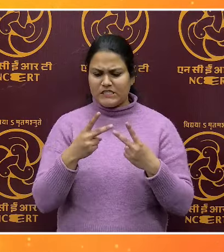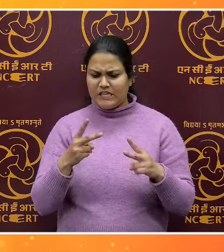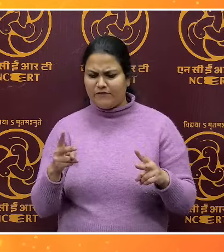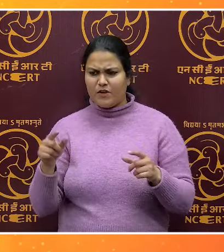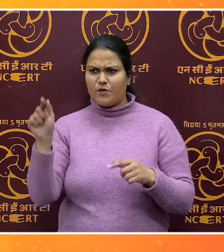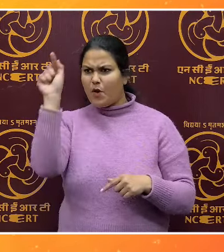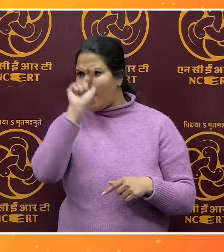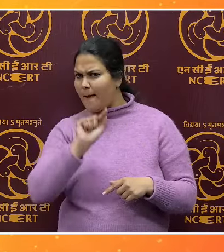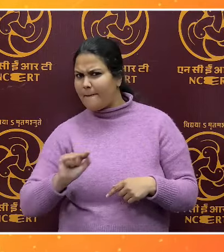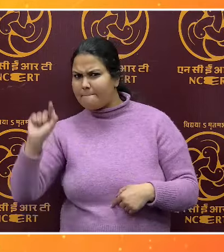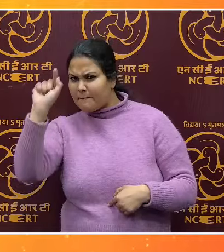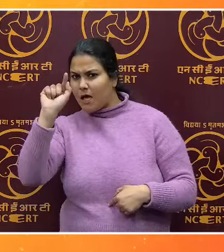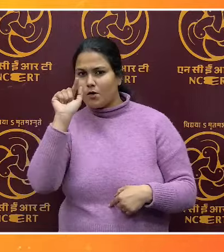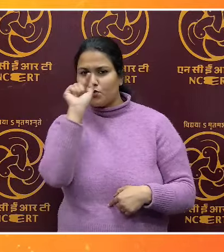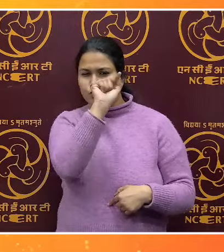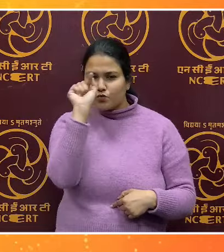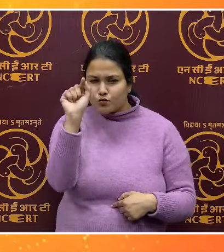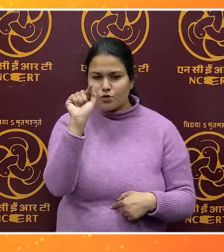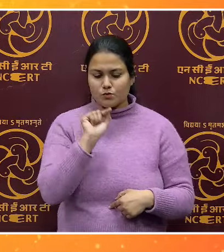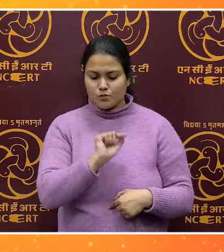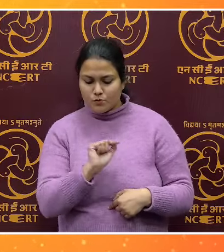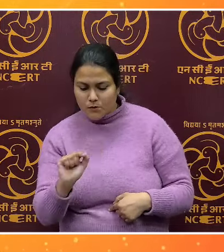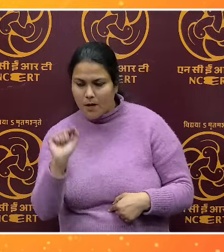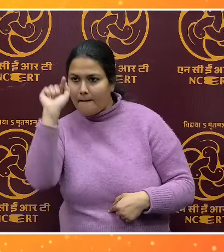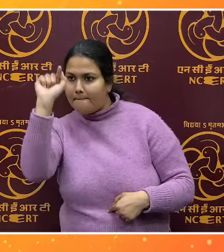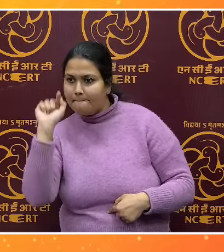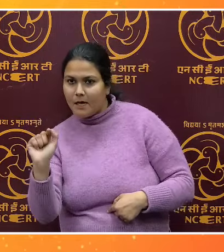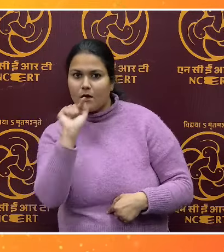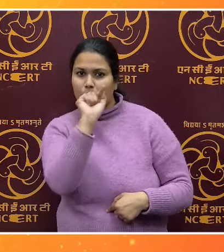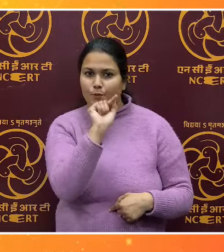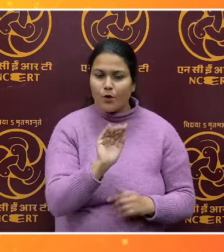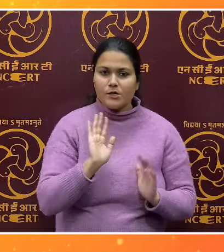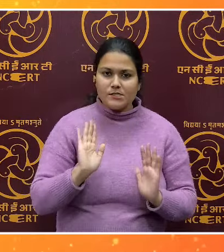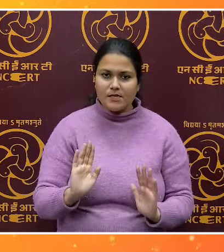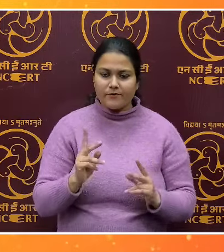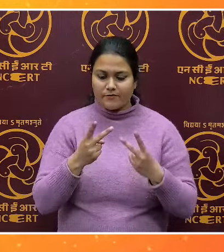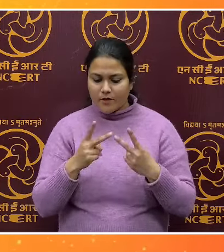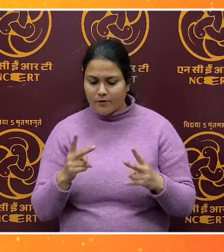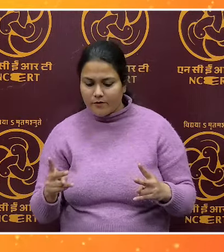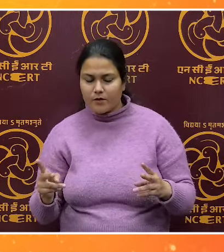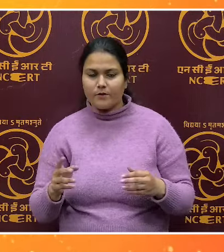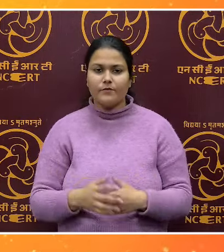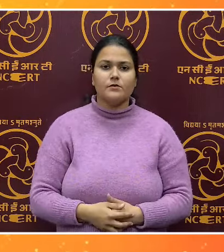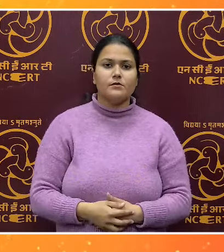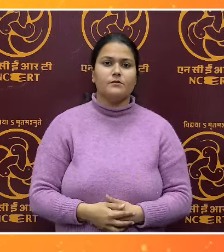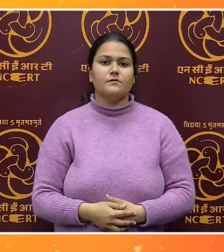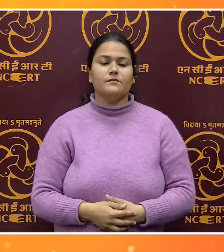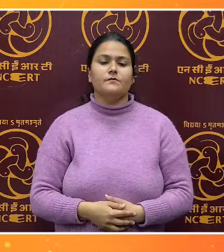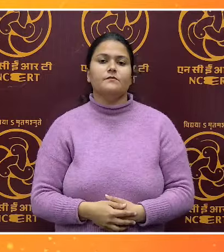of coordinate bonds. Coordination number, the number of coordinate bonds